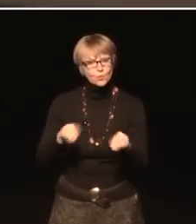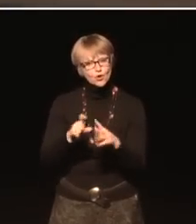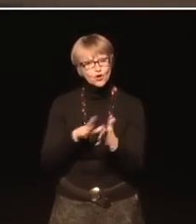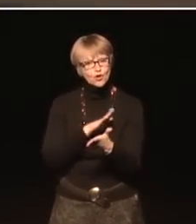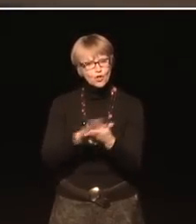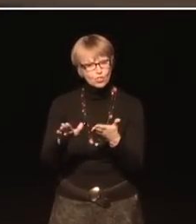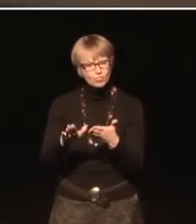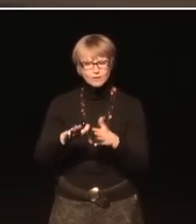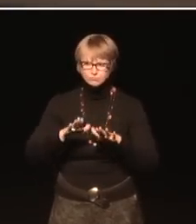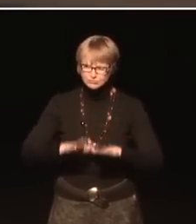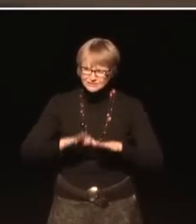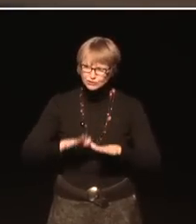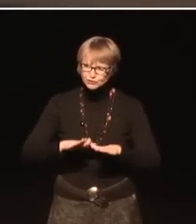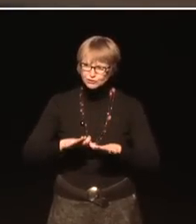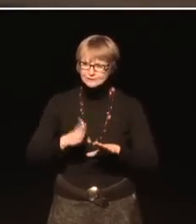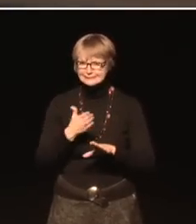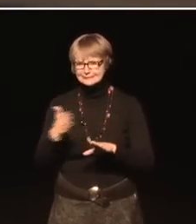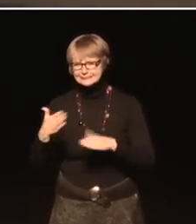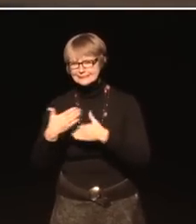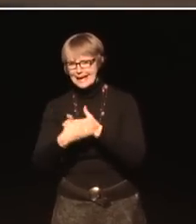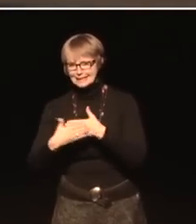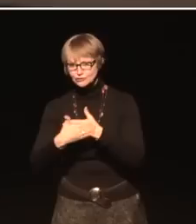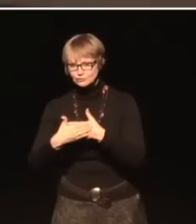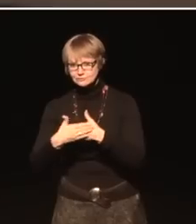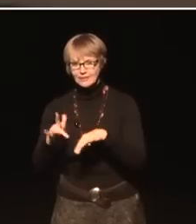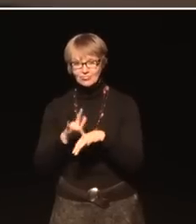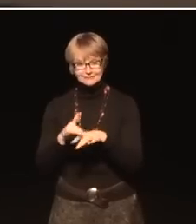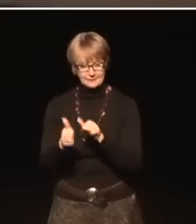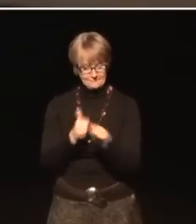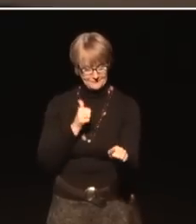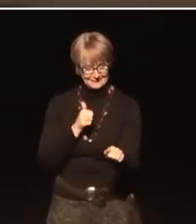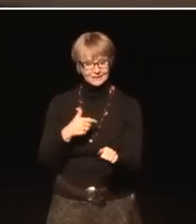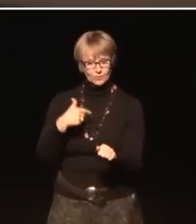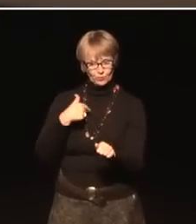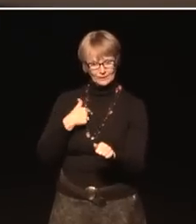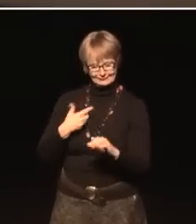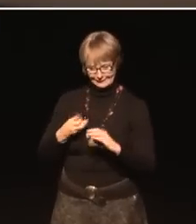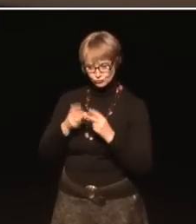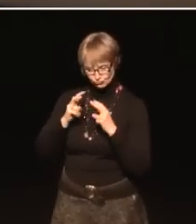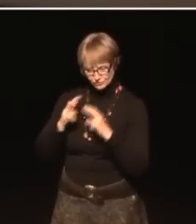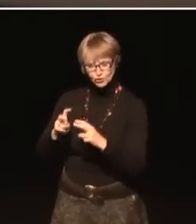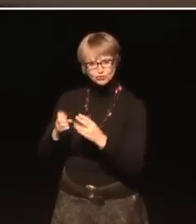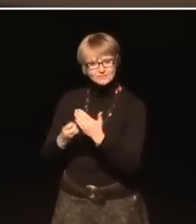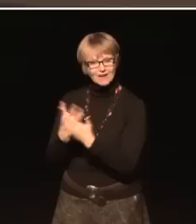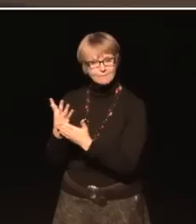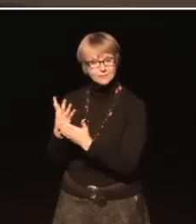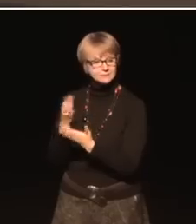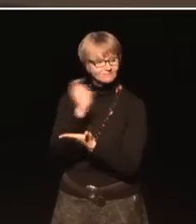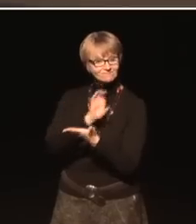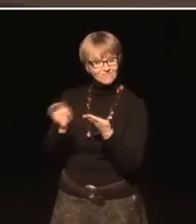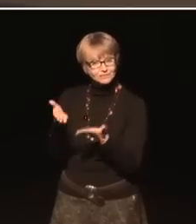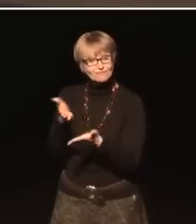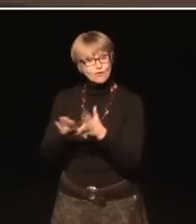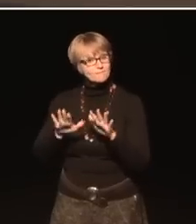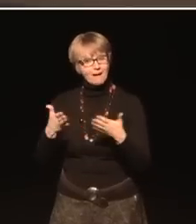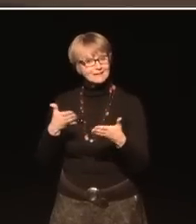East Asian theatre company, on a piece of R&D that was supported by Unlimited. And originally, I met the other two directors,